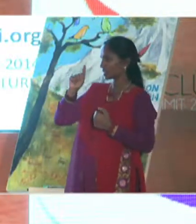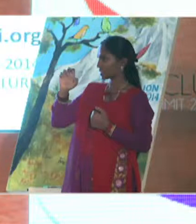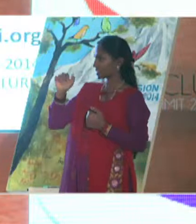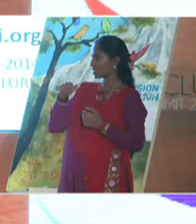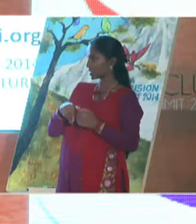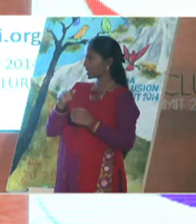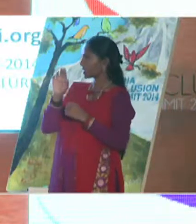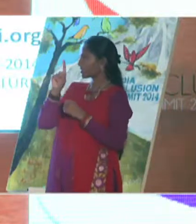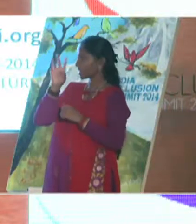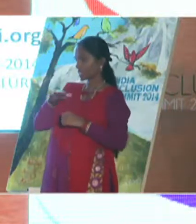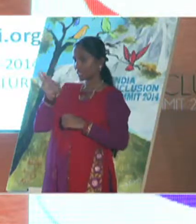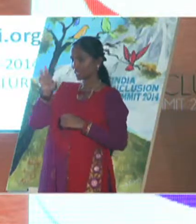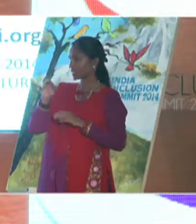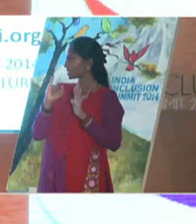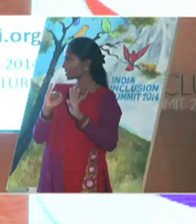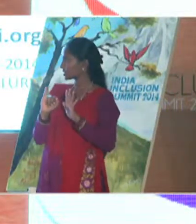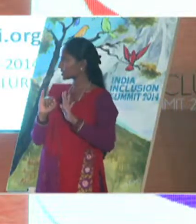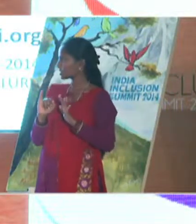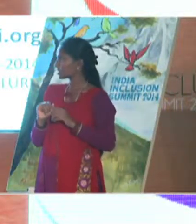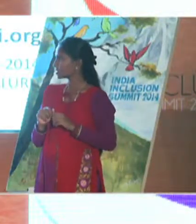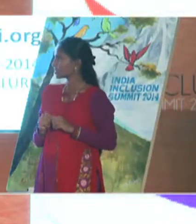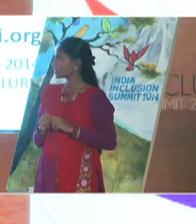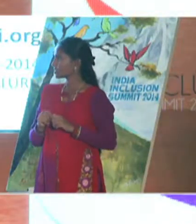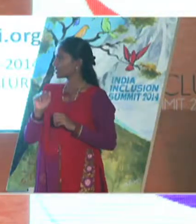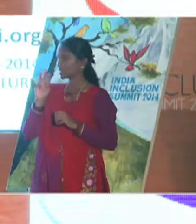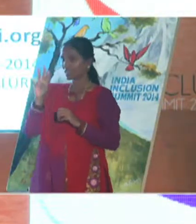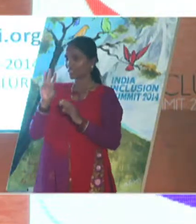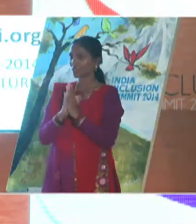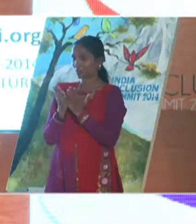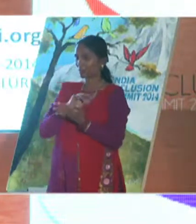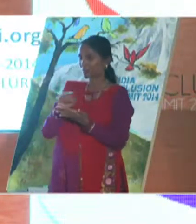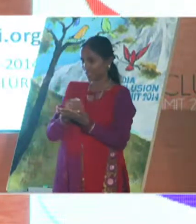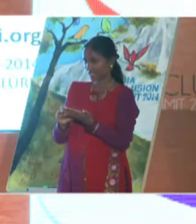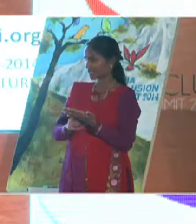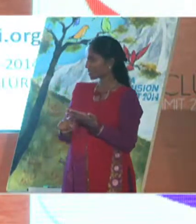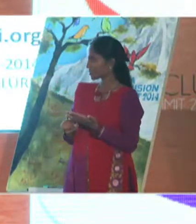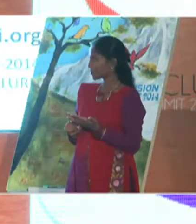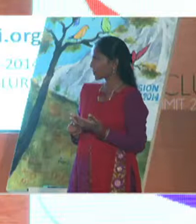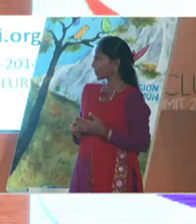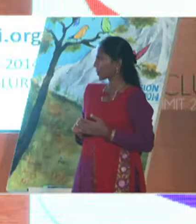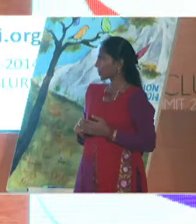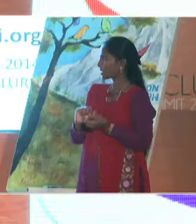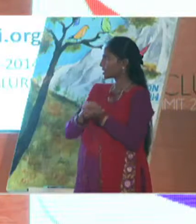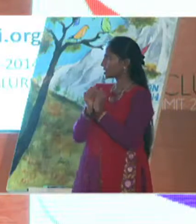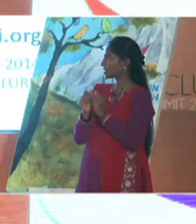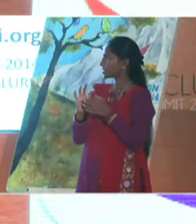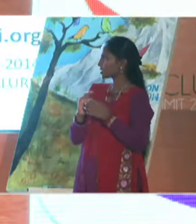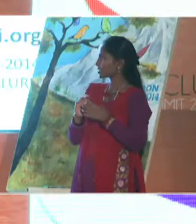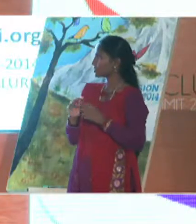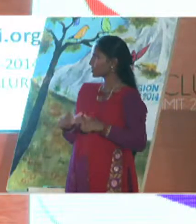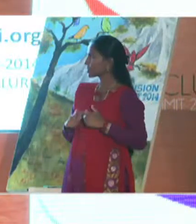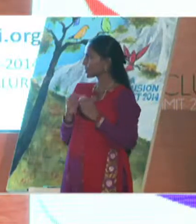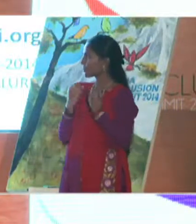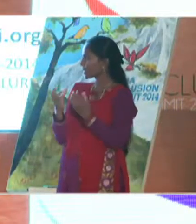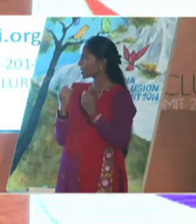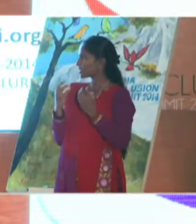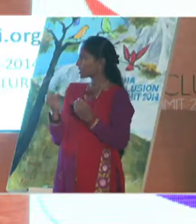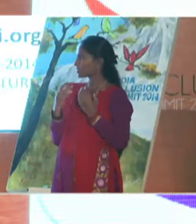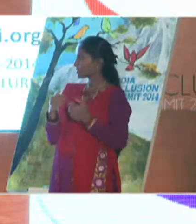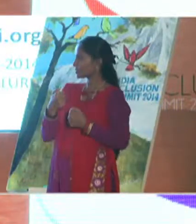States. And there were 3 words in this book that changed the life of millions of black people around